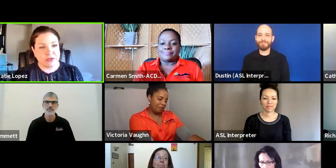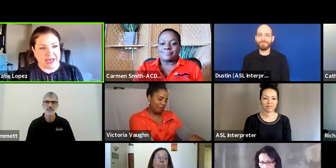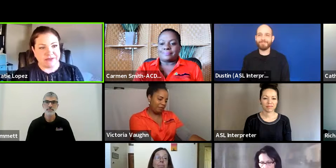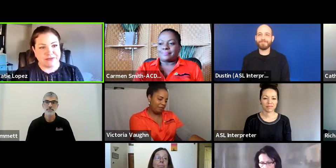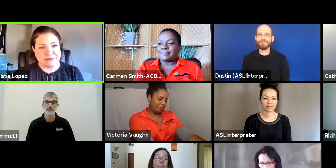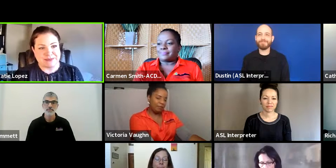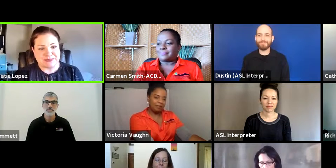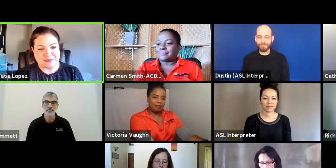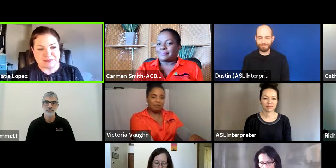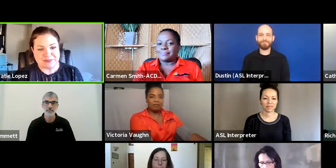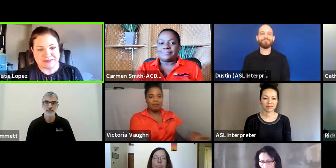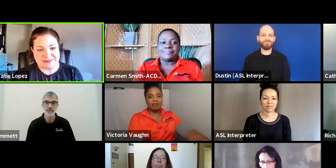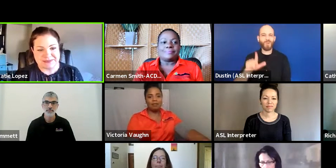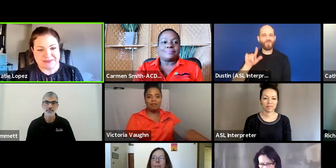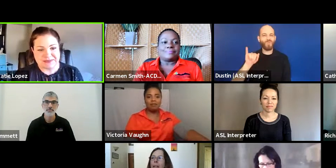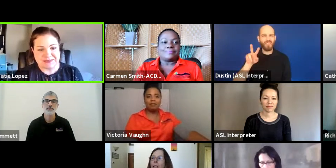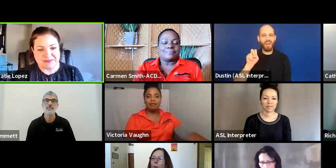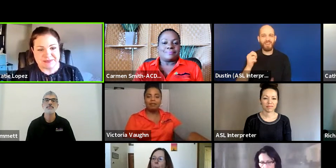And we're live.